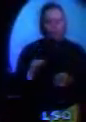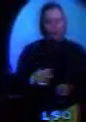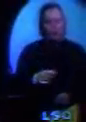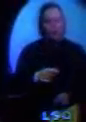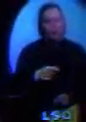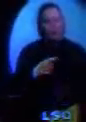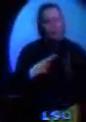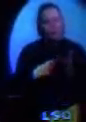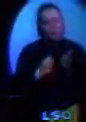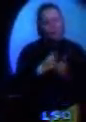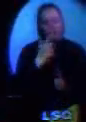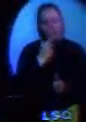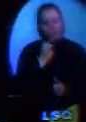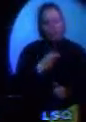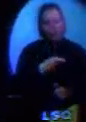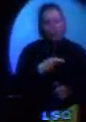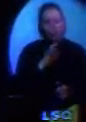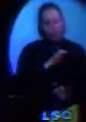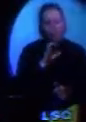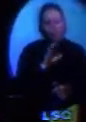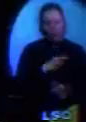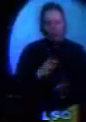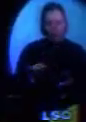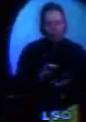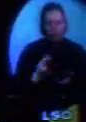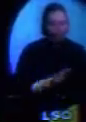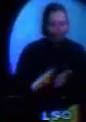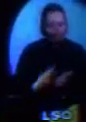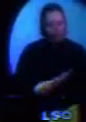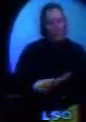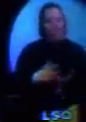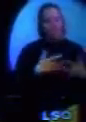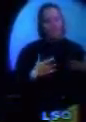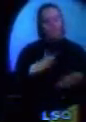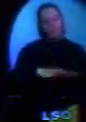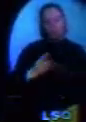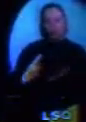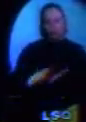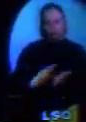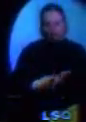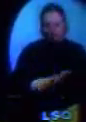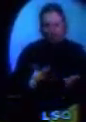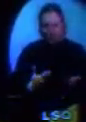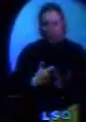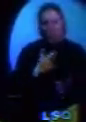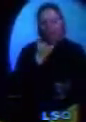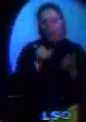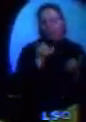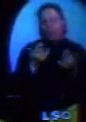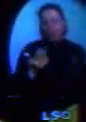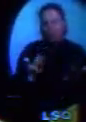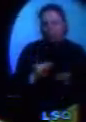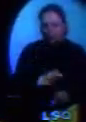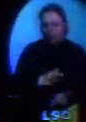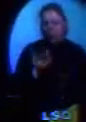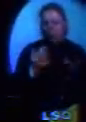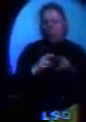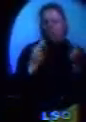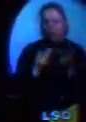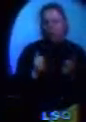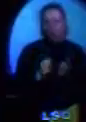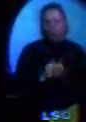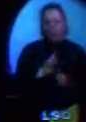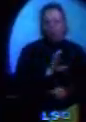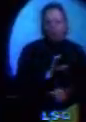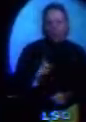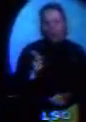government now come clean on their negotiations? How many phone calls took place? How many meetings occurred? What else is in this